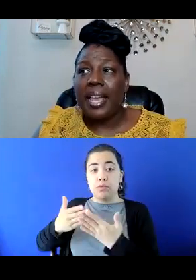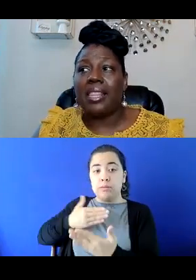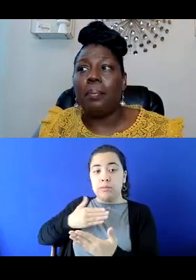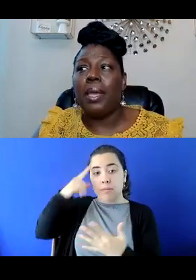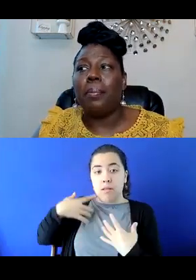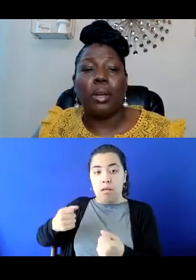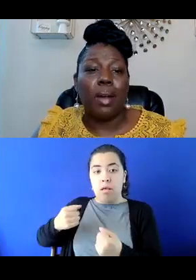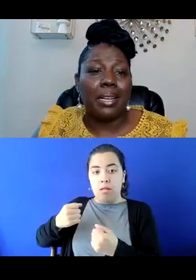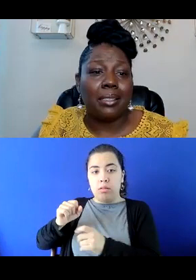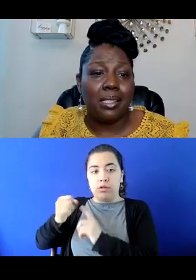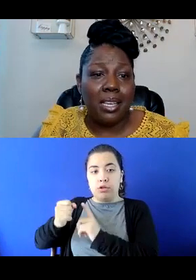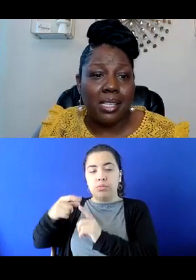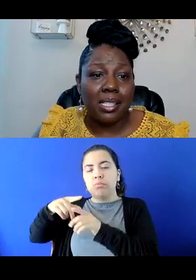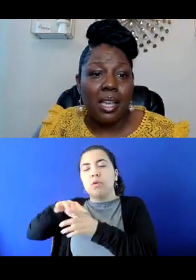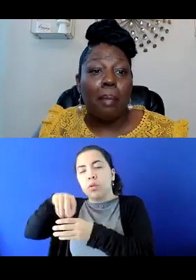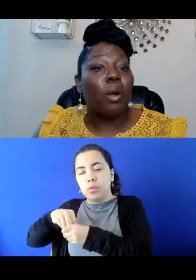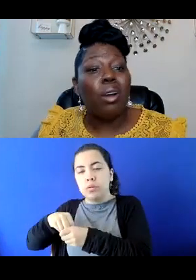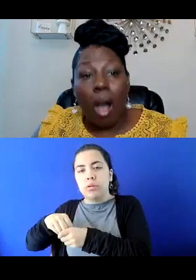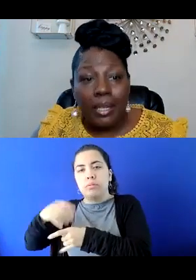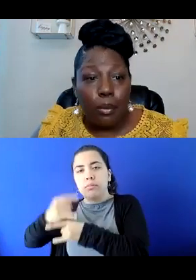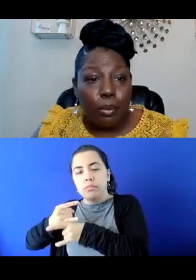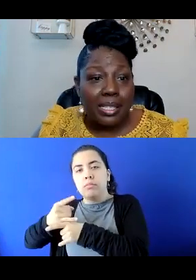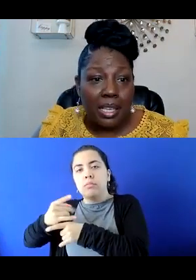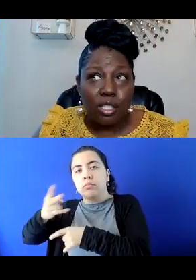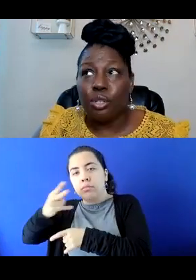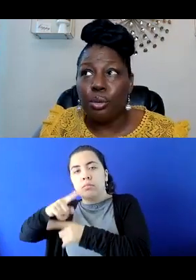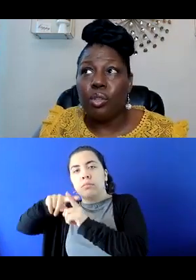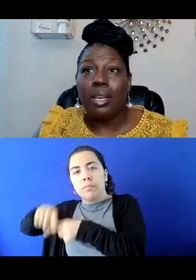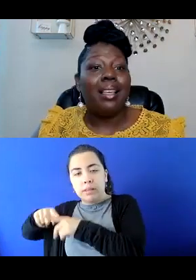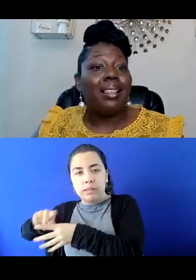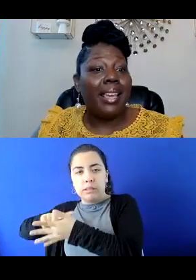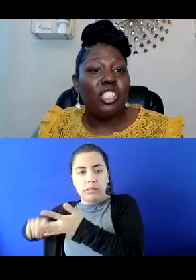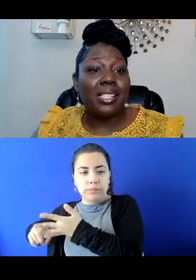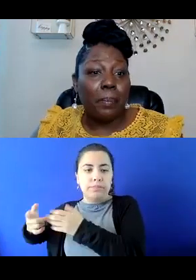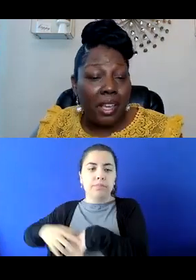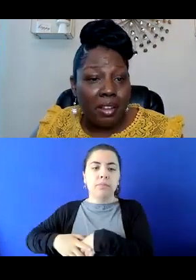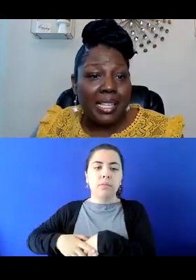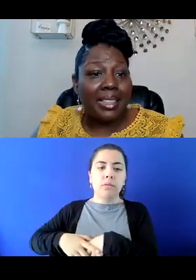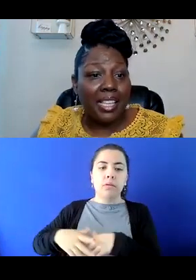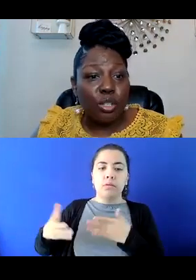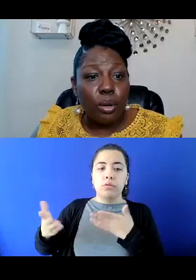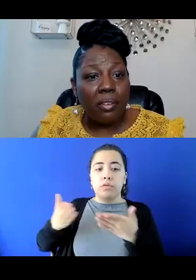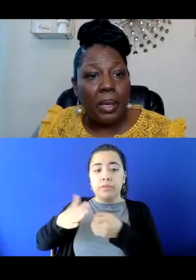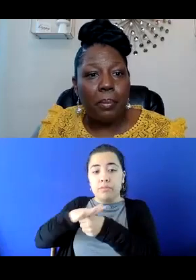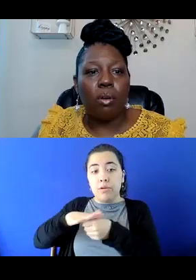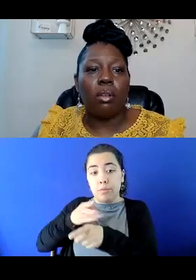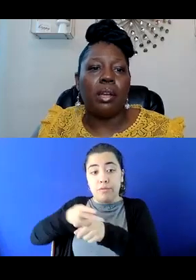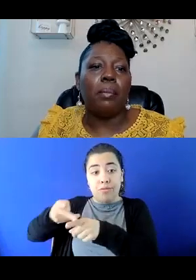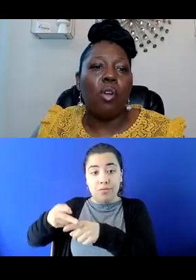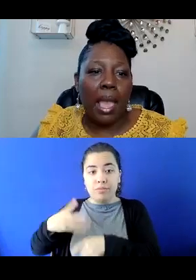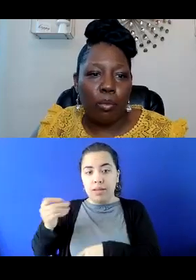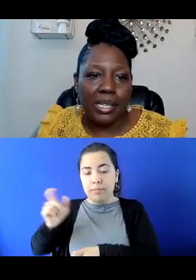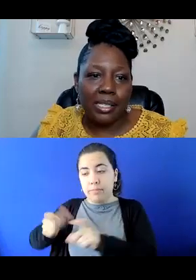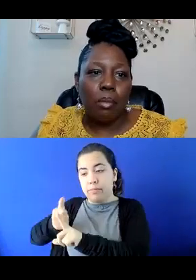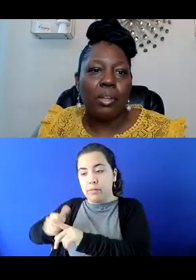professionals, and then people with chronic diseases. But we're all at risk is the truth. It just appears that this group of people, they're